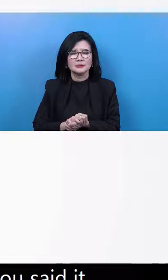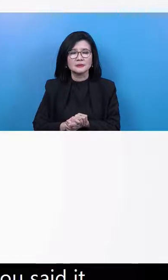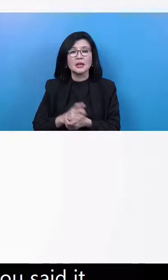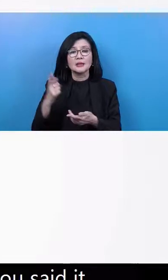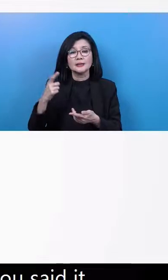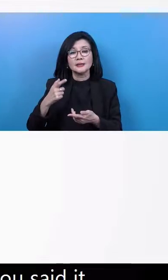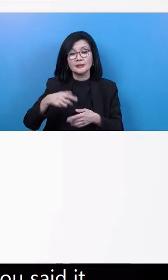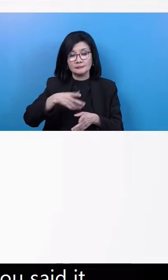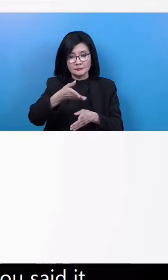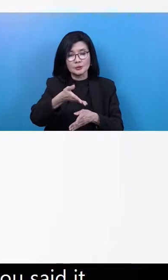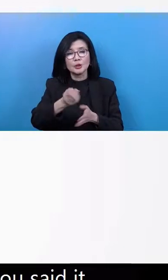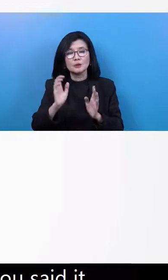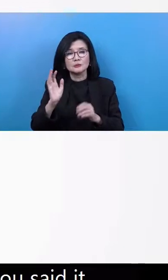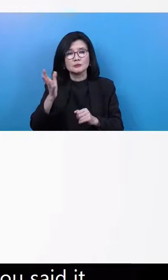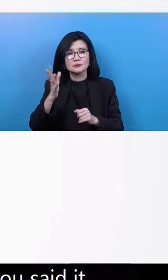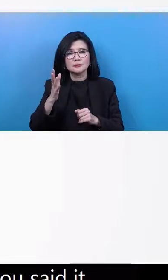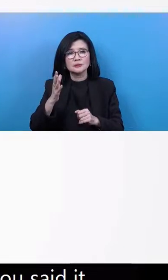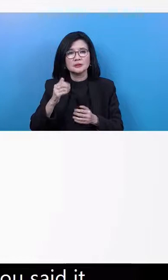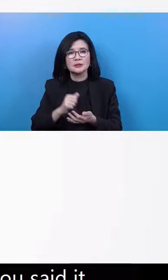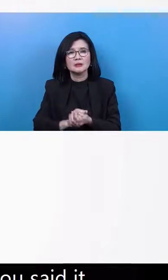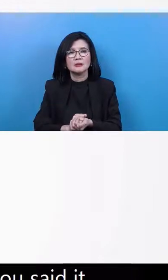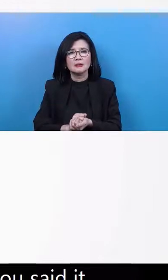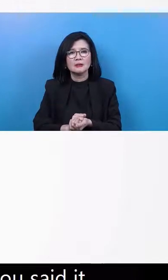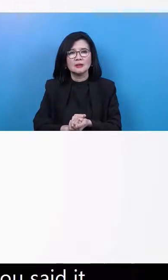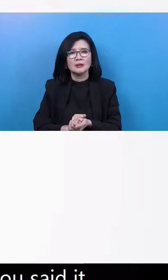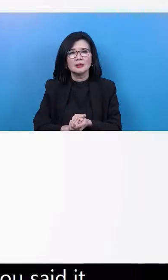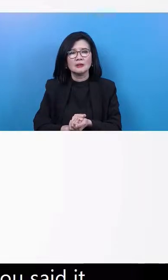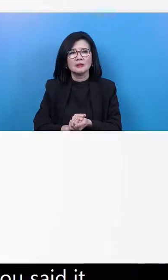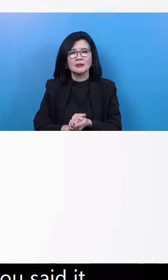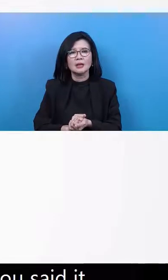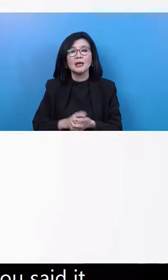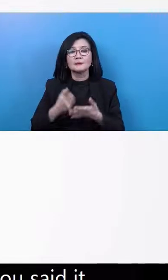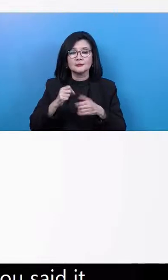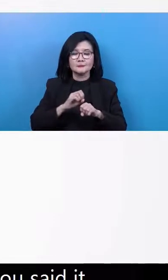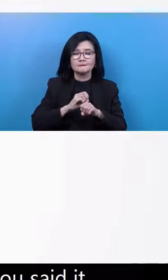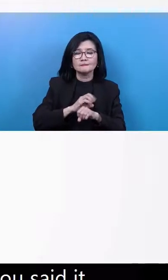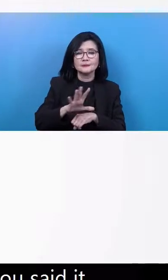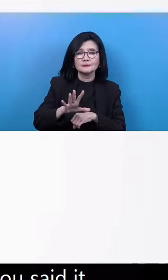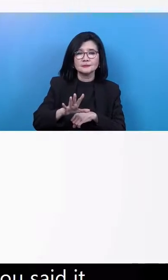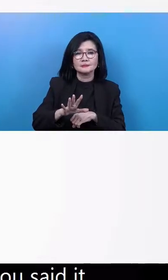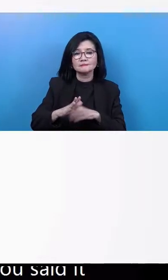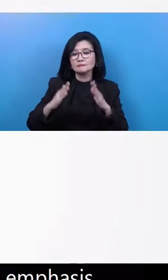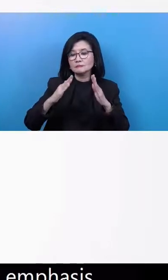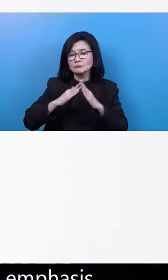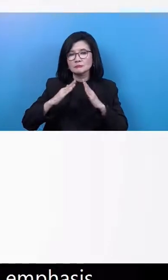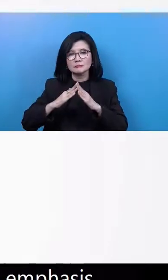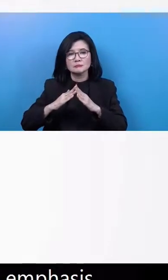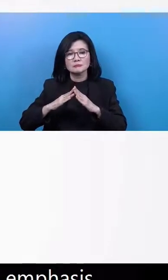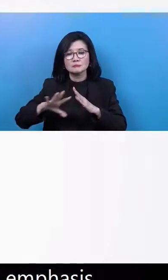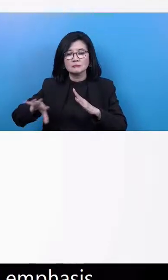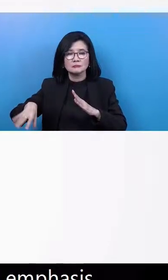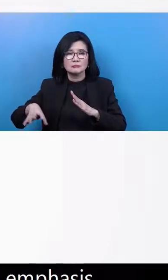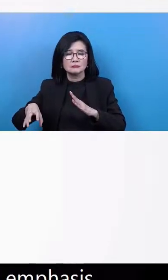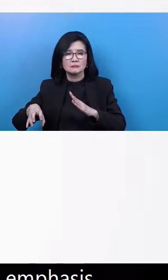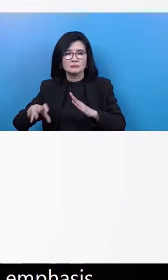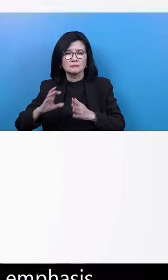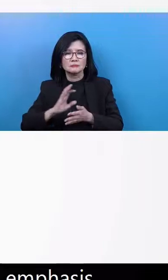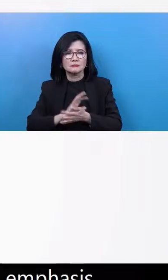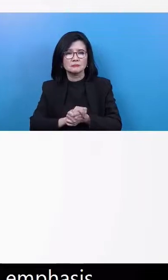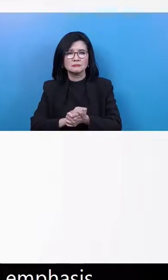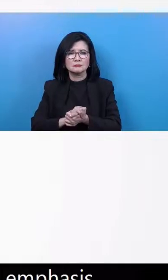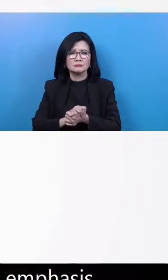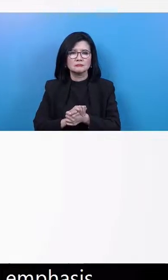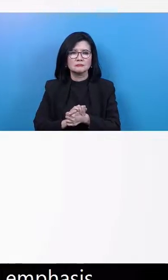the impact on households through different, not only for pandemic, but also different disasters that you had in the